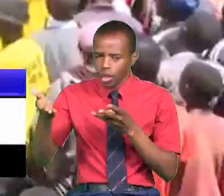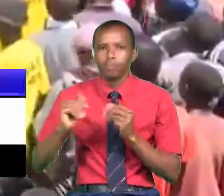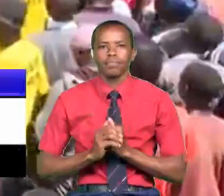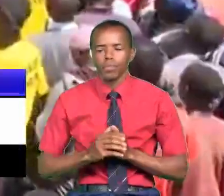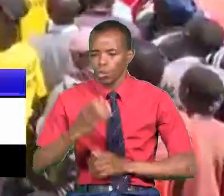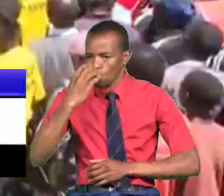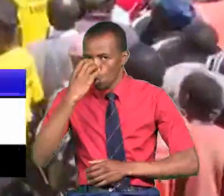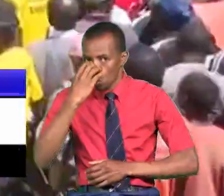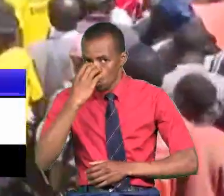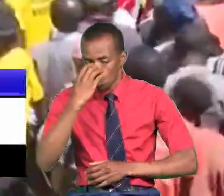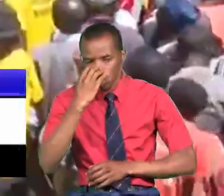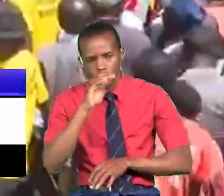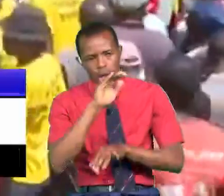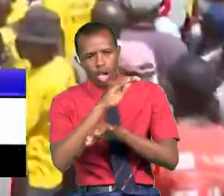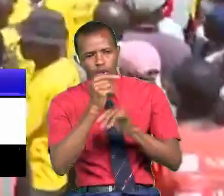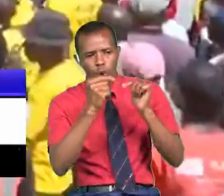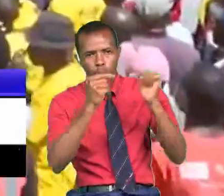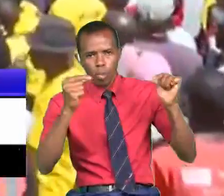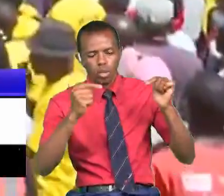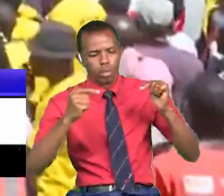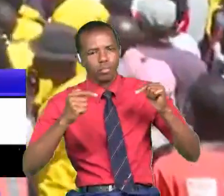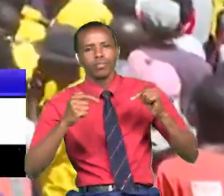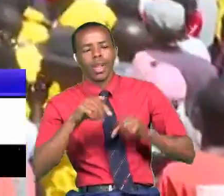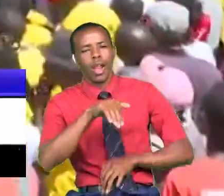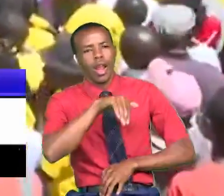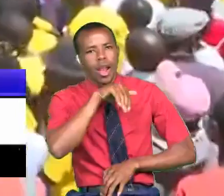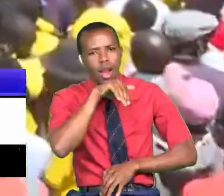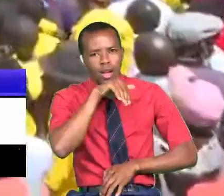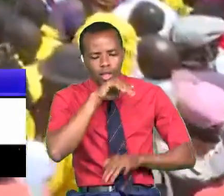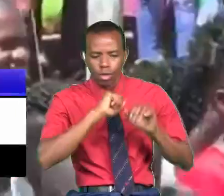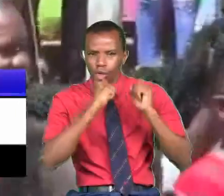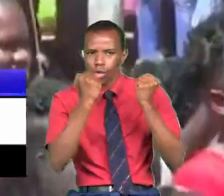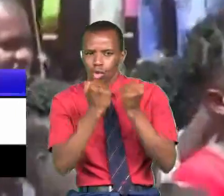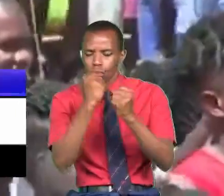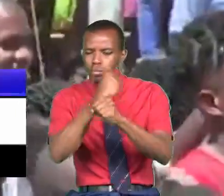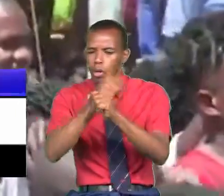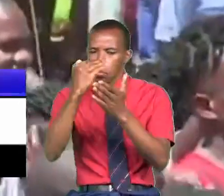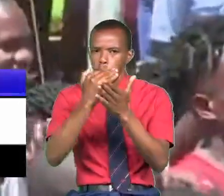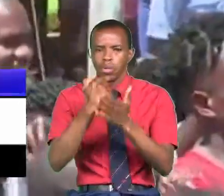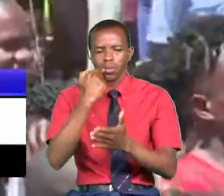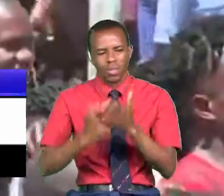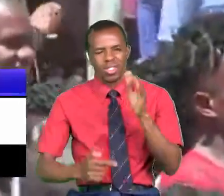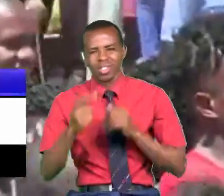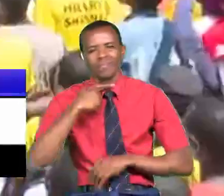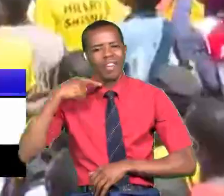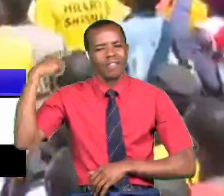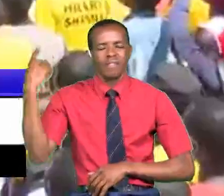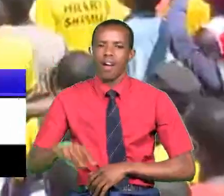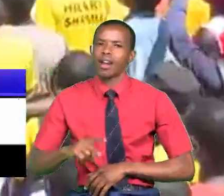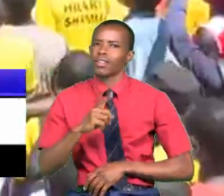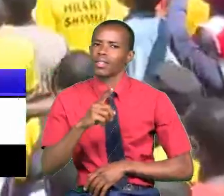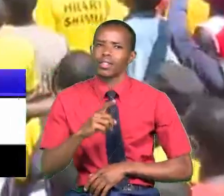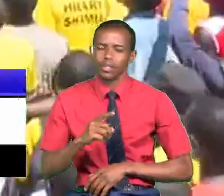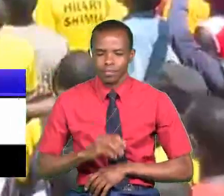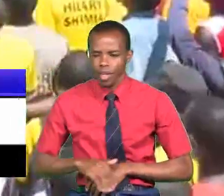Deputy President poked holes in his opposition arch-rival Raila Odinga's social protection program, terming it a joke of its kind. Mutu